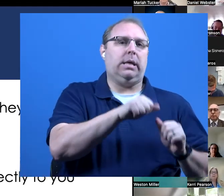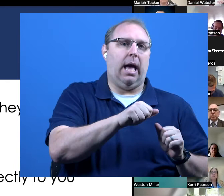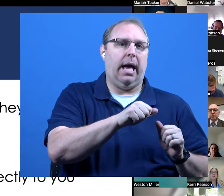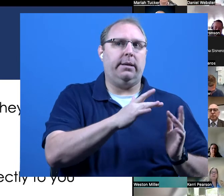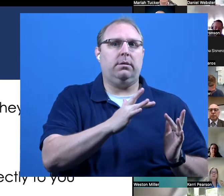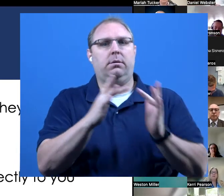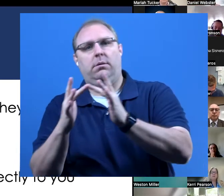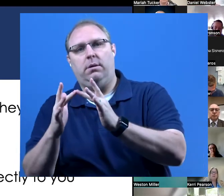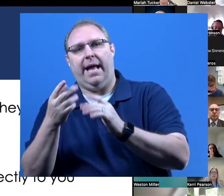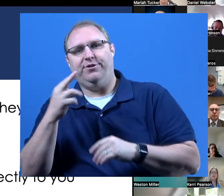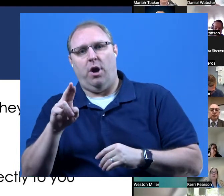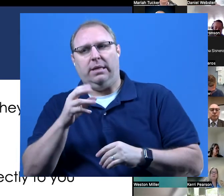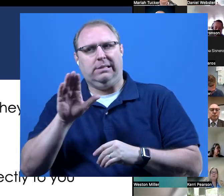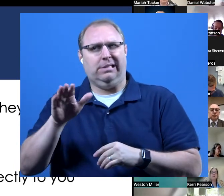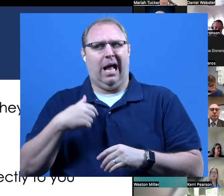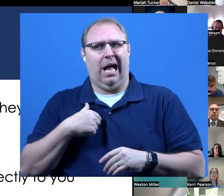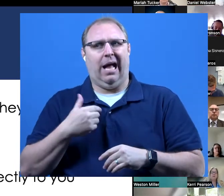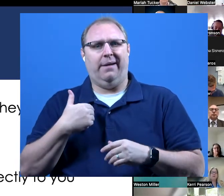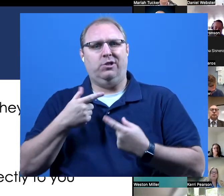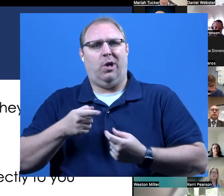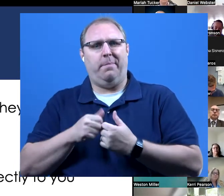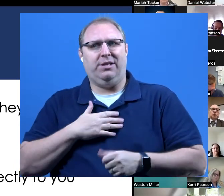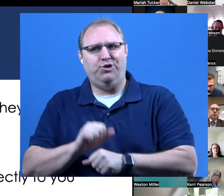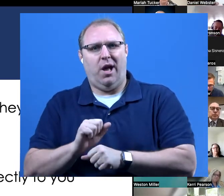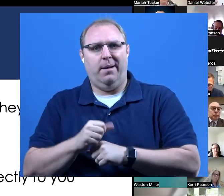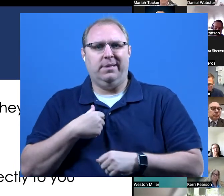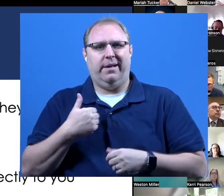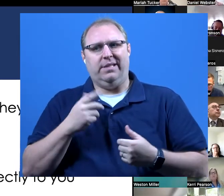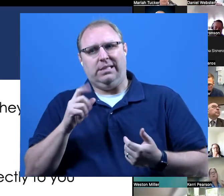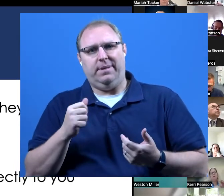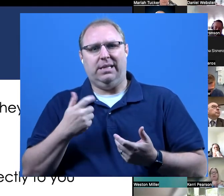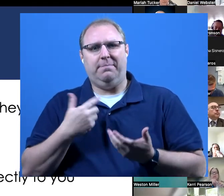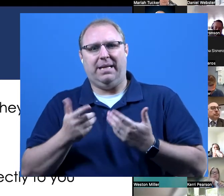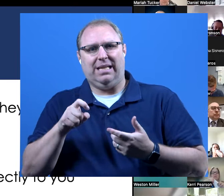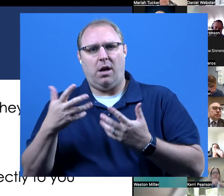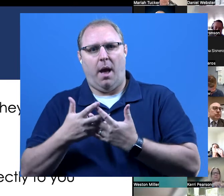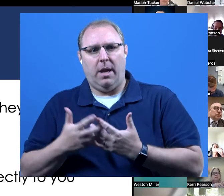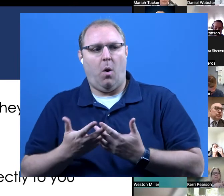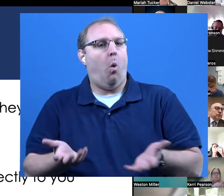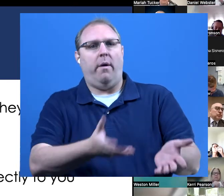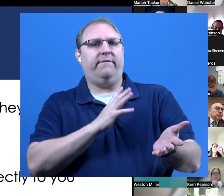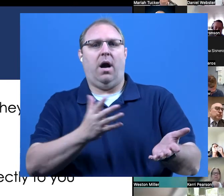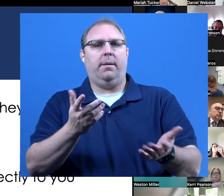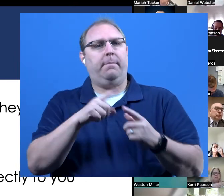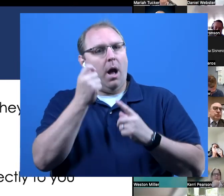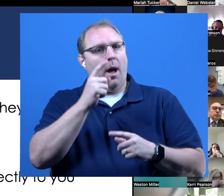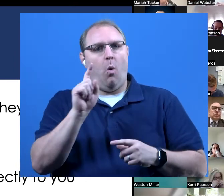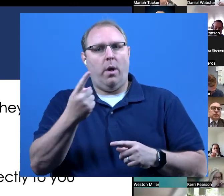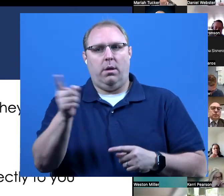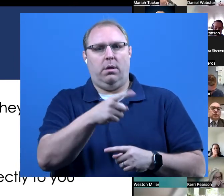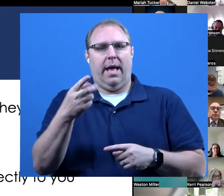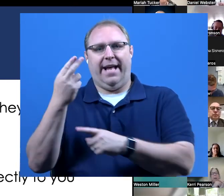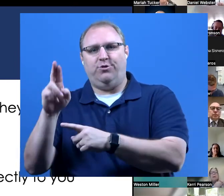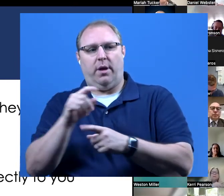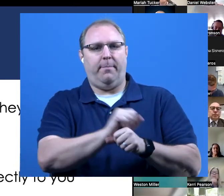Never ask for medical documentation, and Diane mentioned that as well. We want that to come right to us. If you get any, if